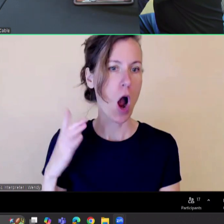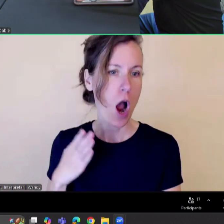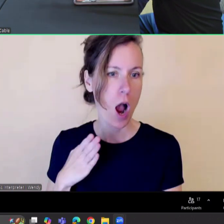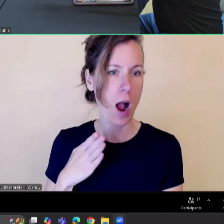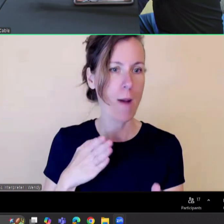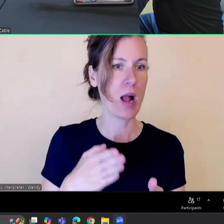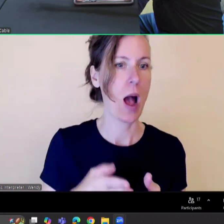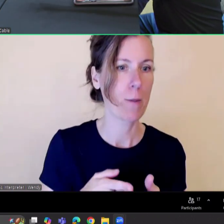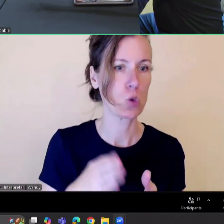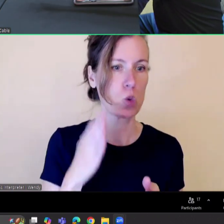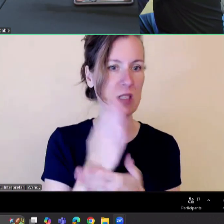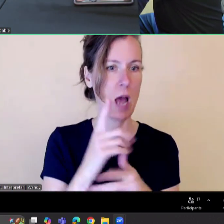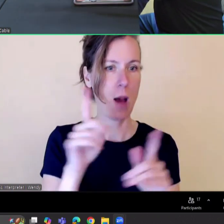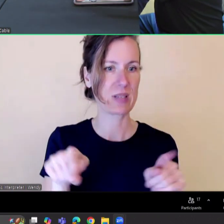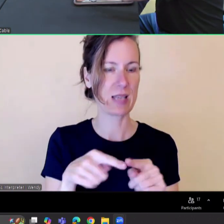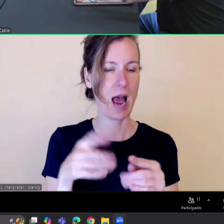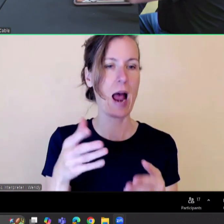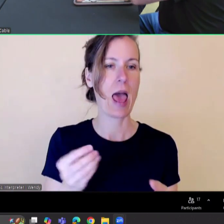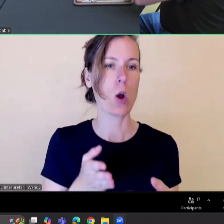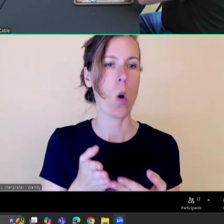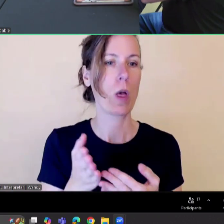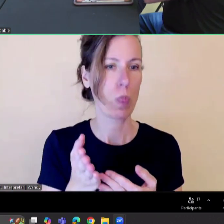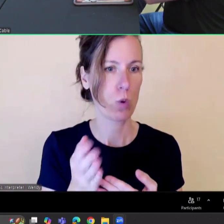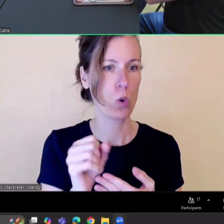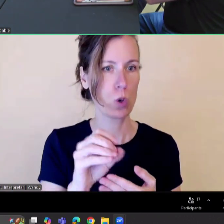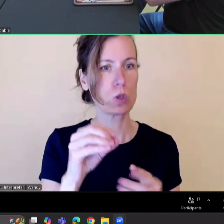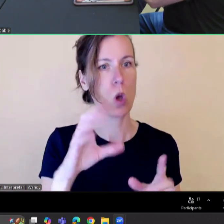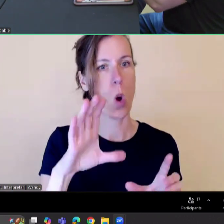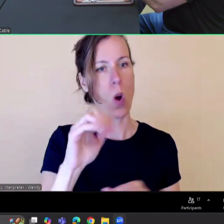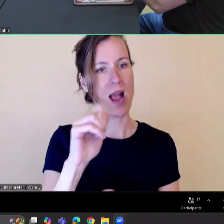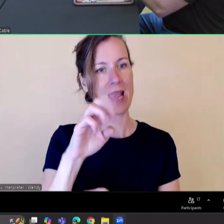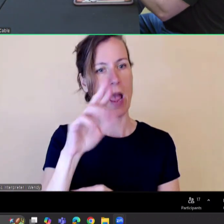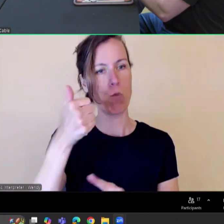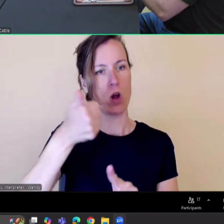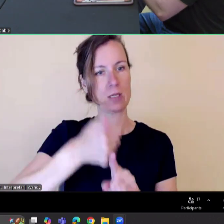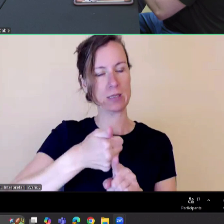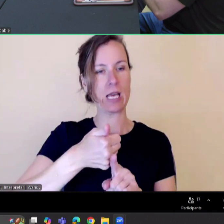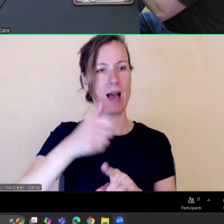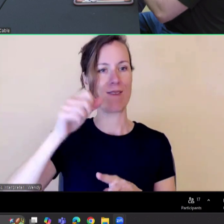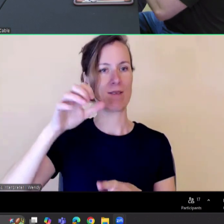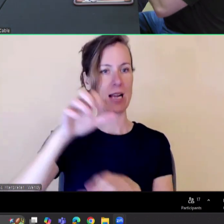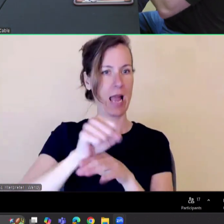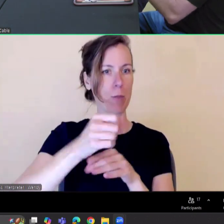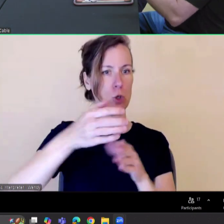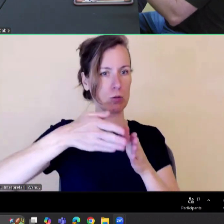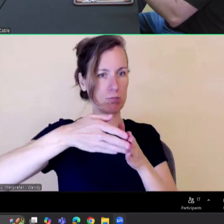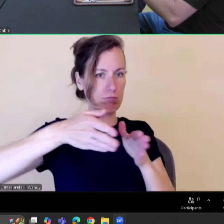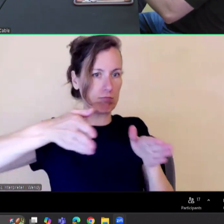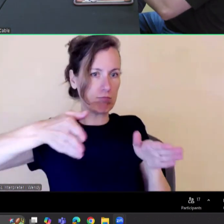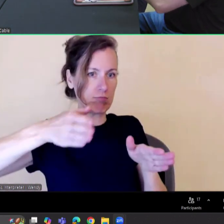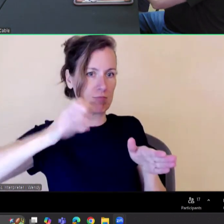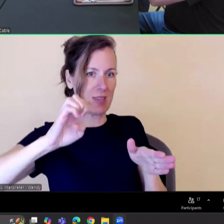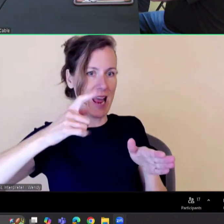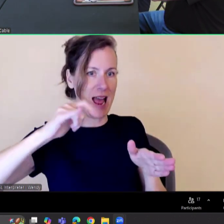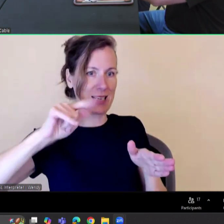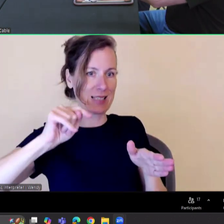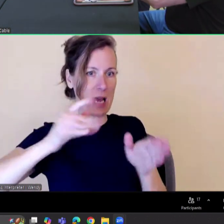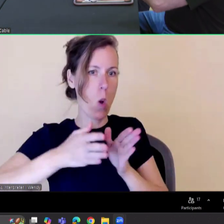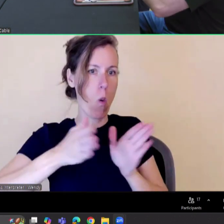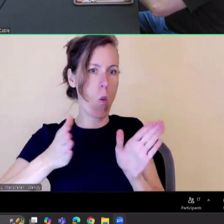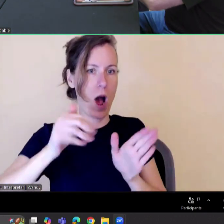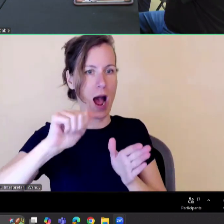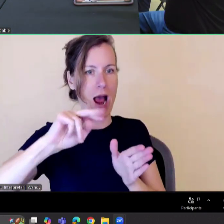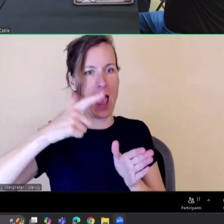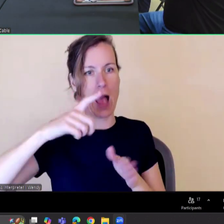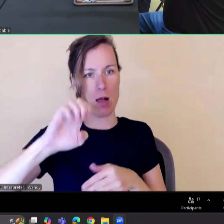then proceeding through. So there's a camera that's kind of getting the, I'd say wide angle, right? But it's getting kind of you want to see the